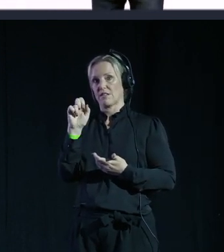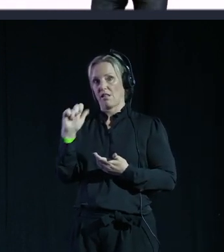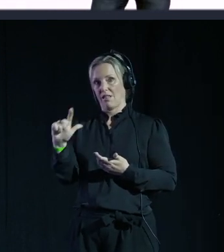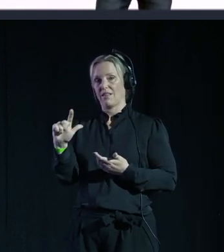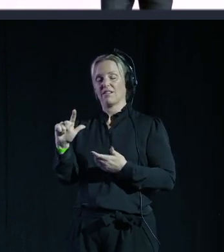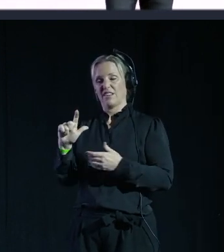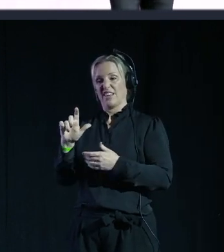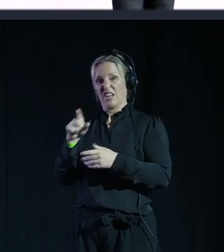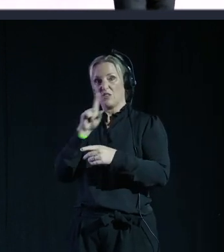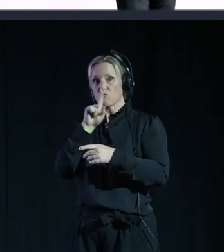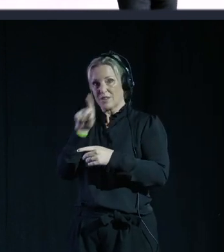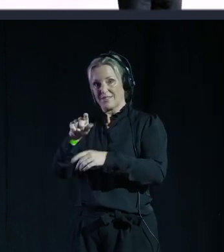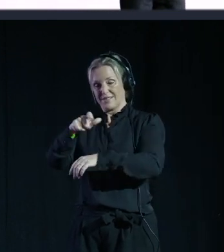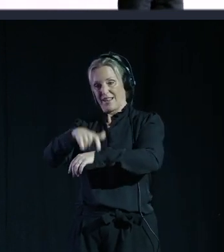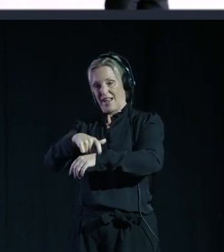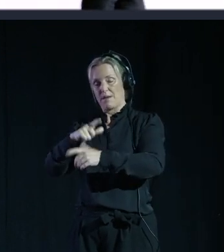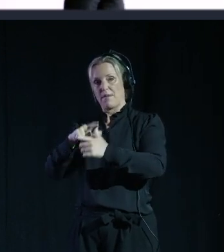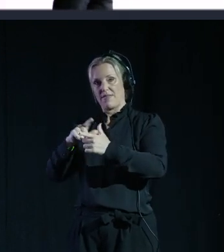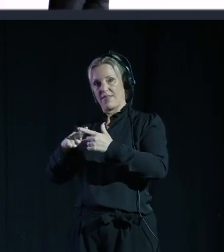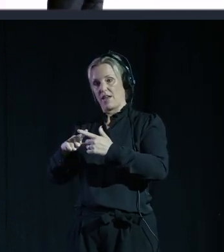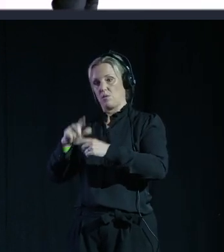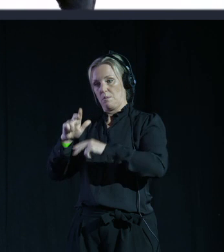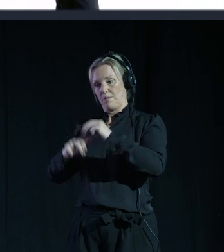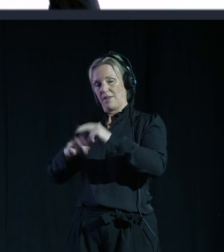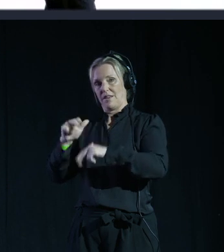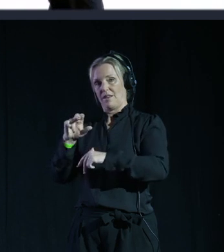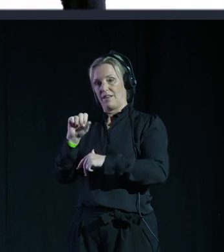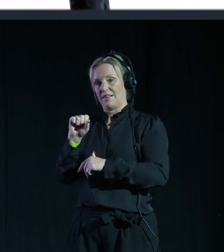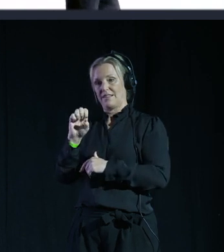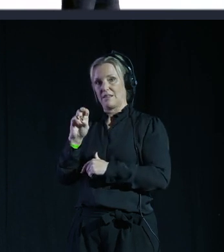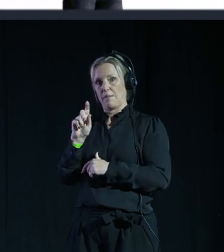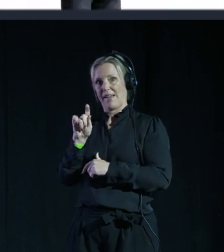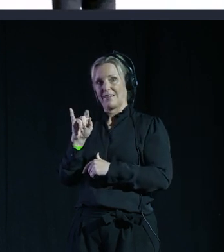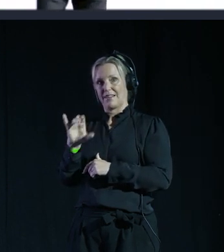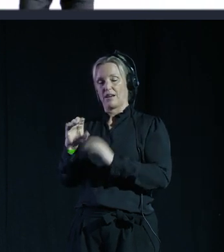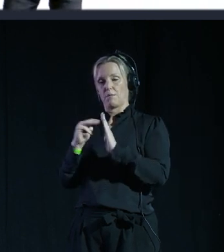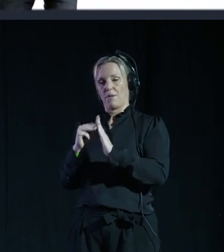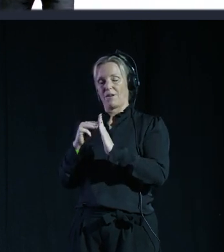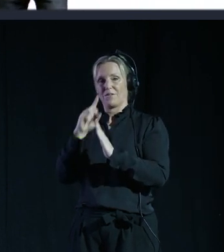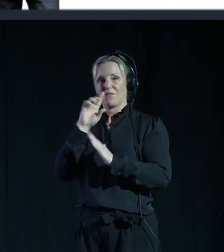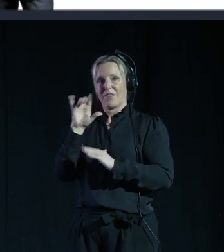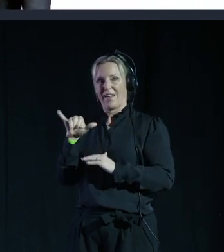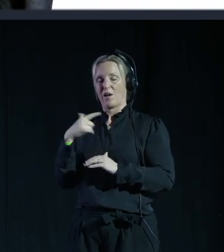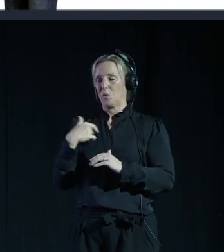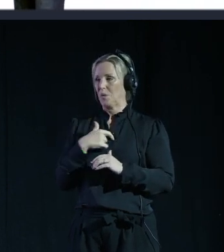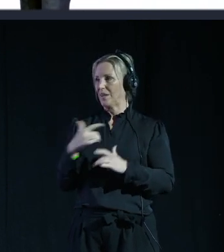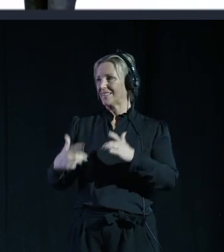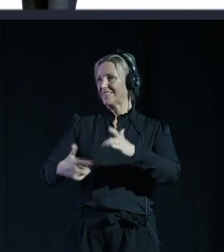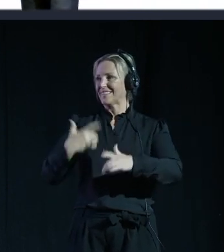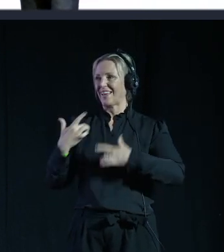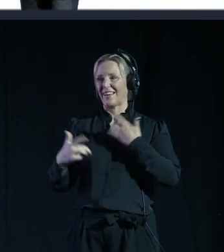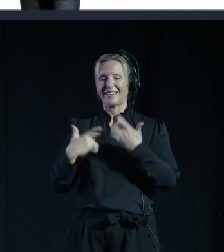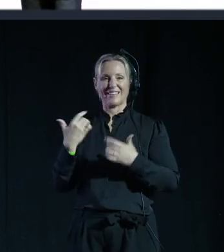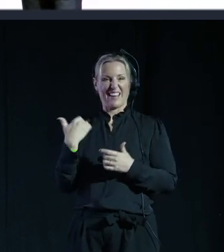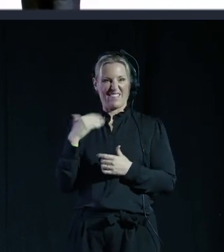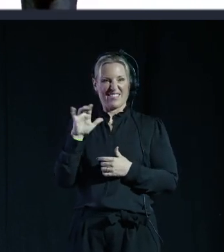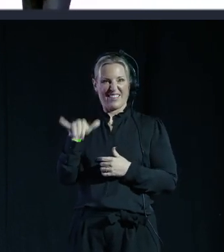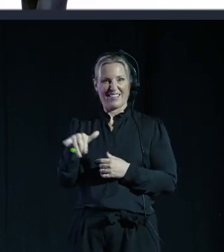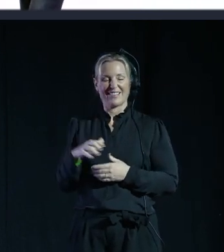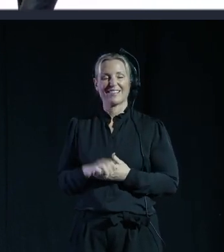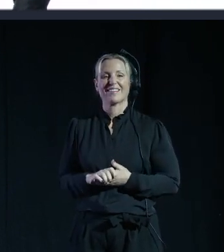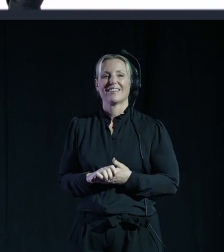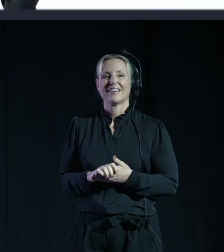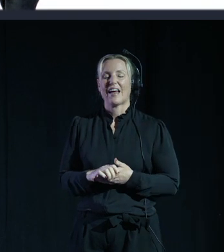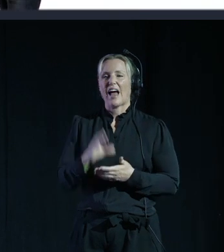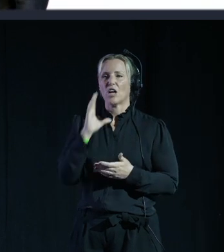we build the semantic model on that for you. So really exciting way to get those joins supported. I know that many of you who started with our initial version of